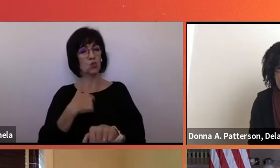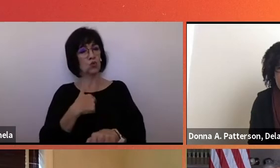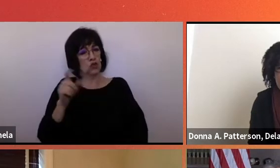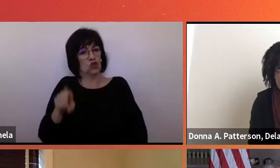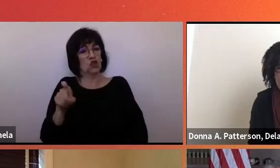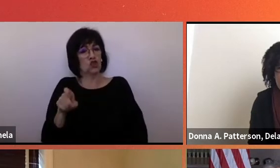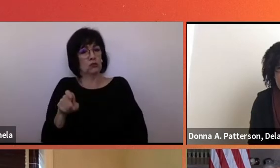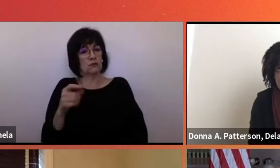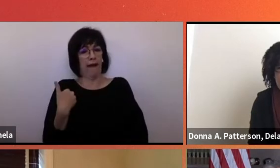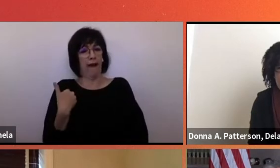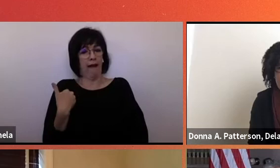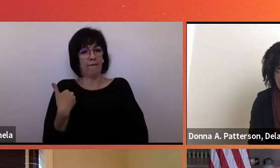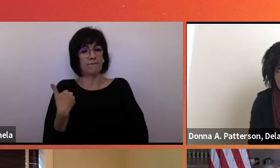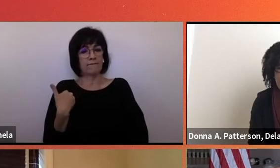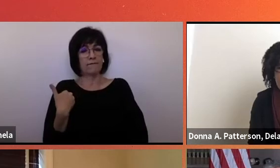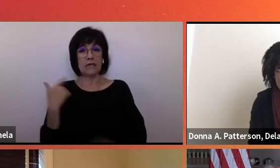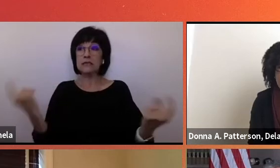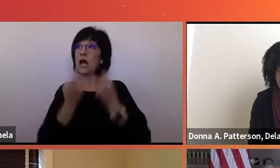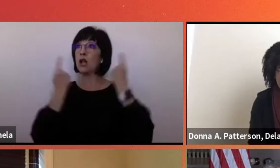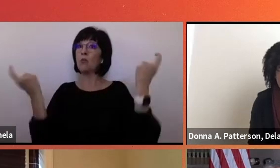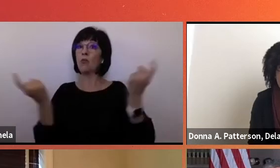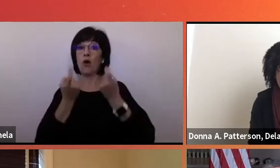terrible period in history.